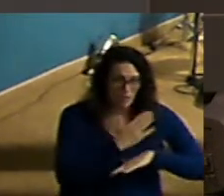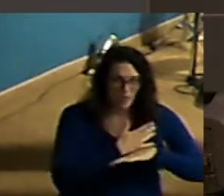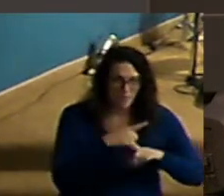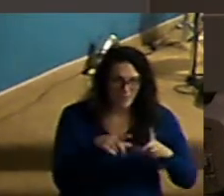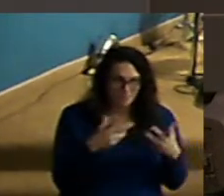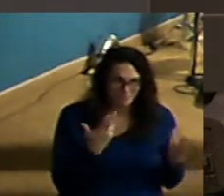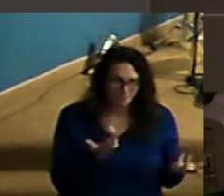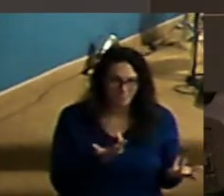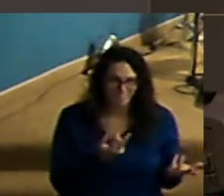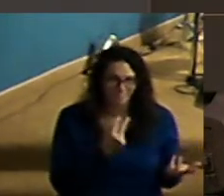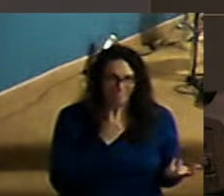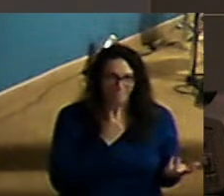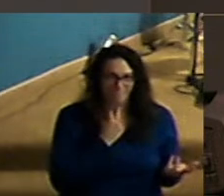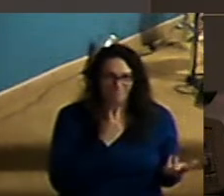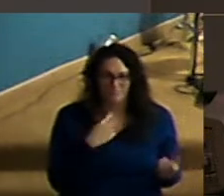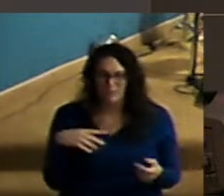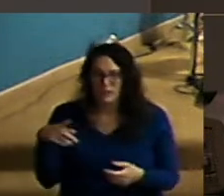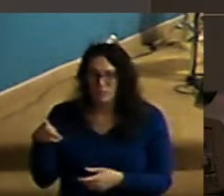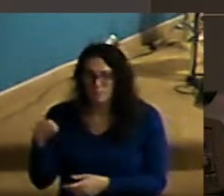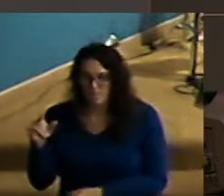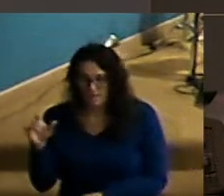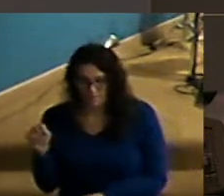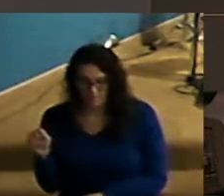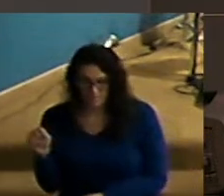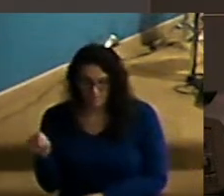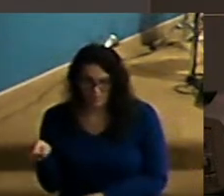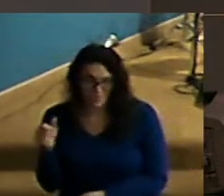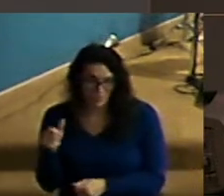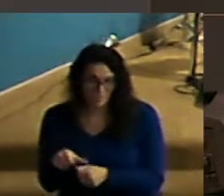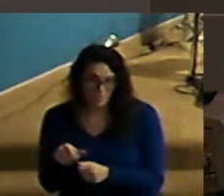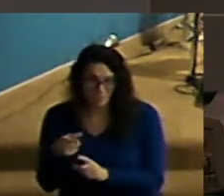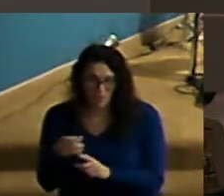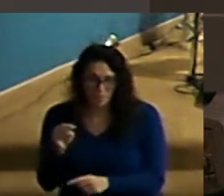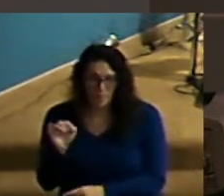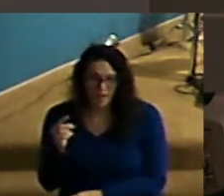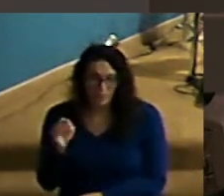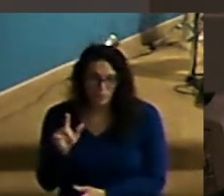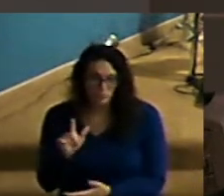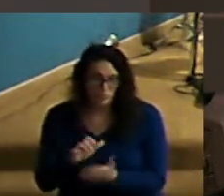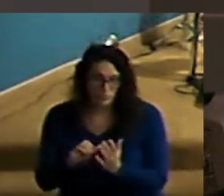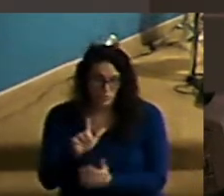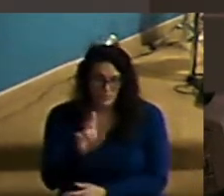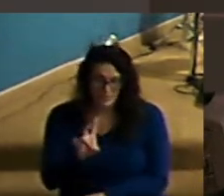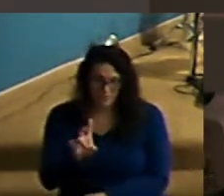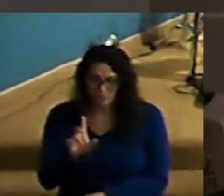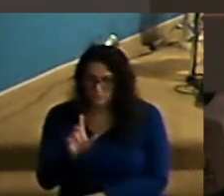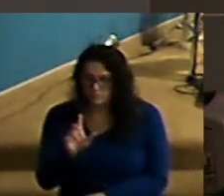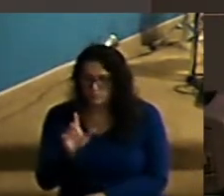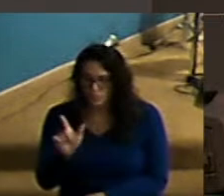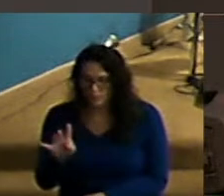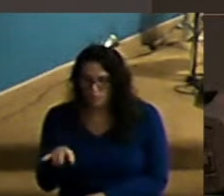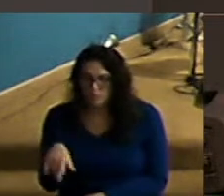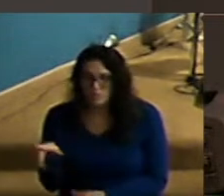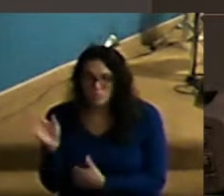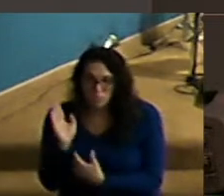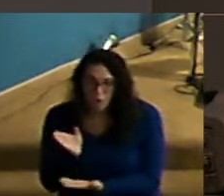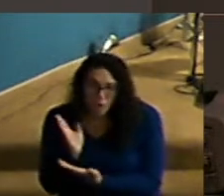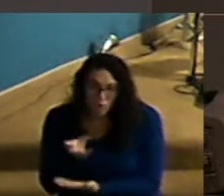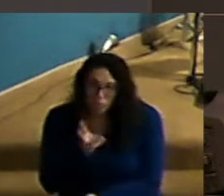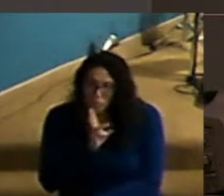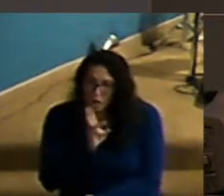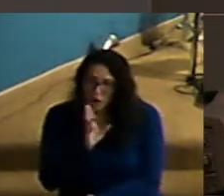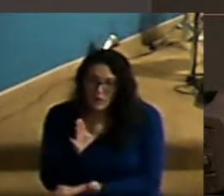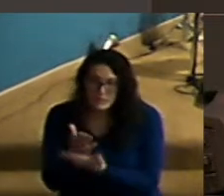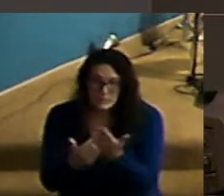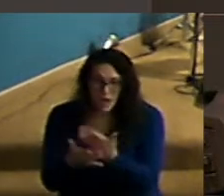him. Pilate, you may recall from Matthew 27, 24, brought out water,